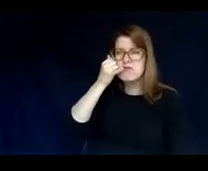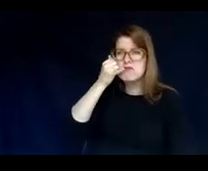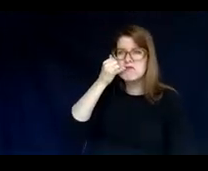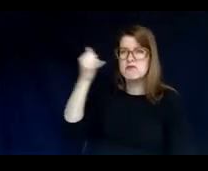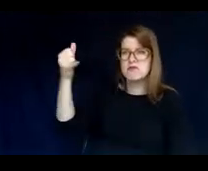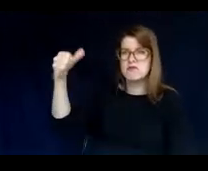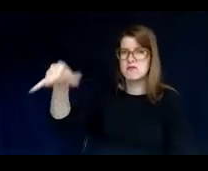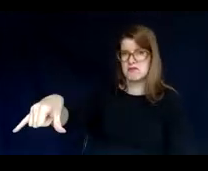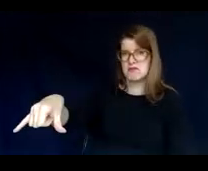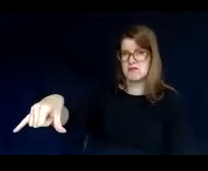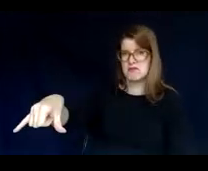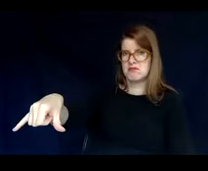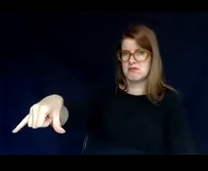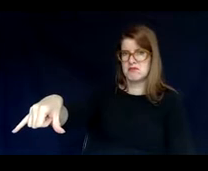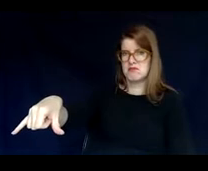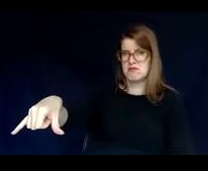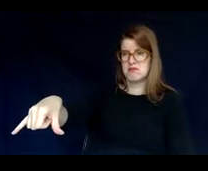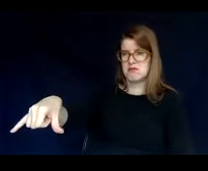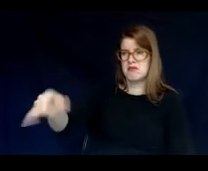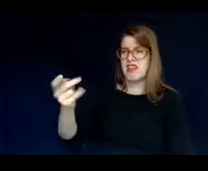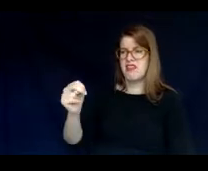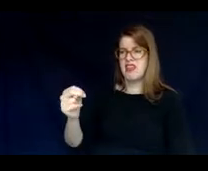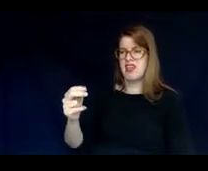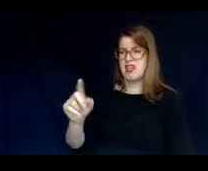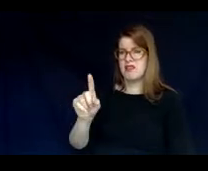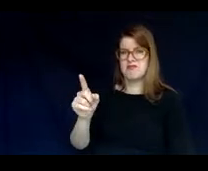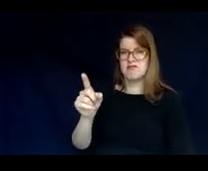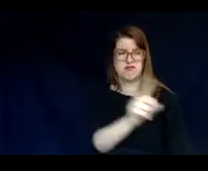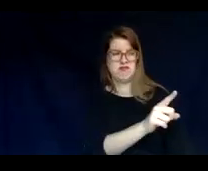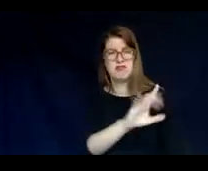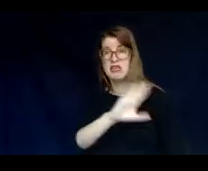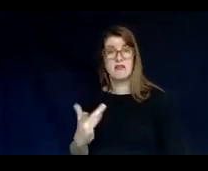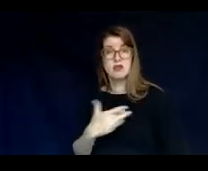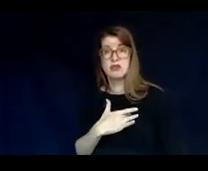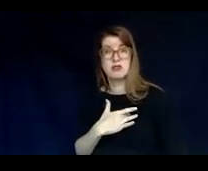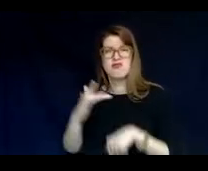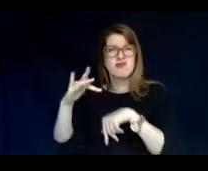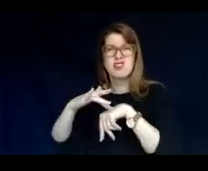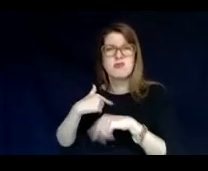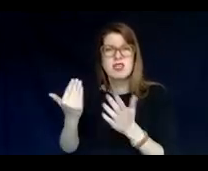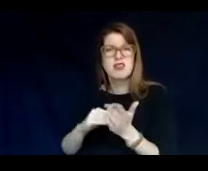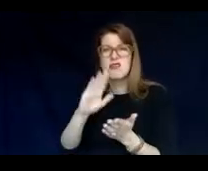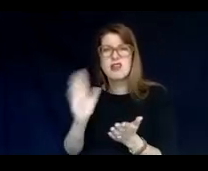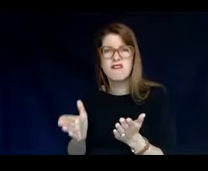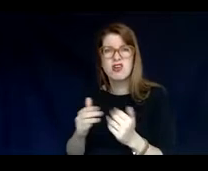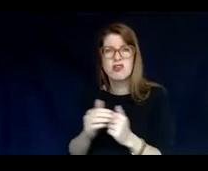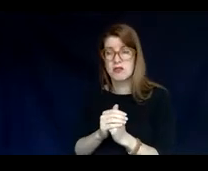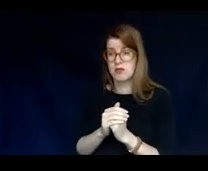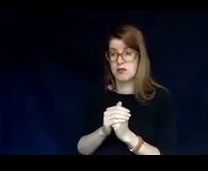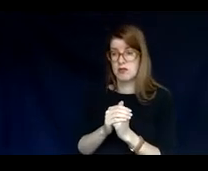rolled over, and never touched me again. That night, when I woke up, he wasn't